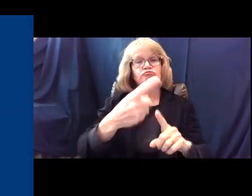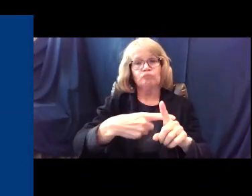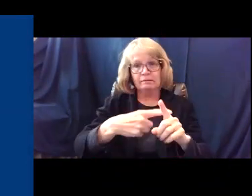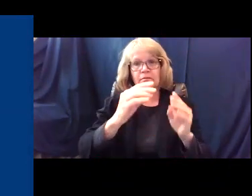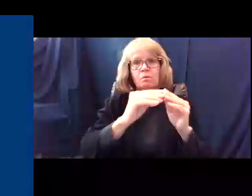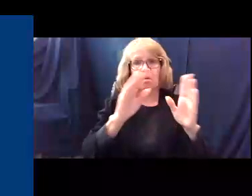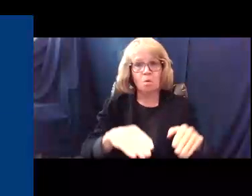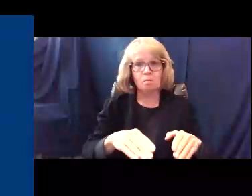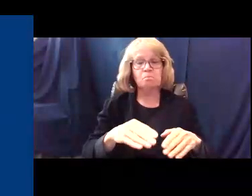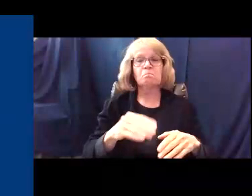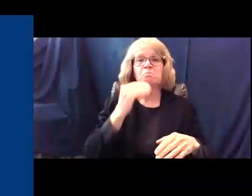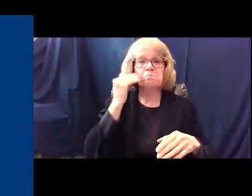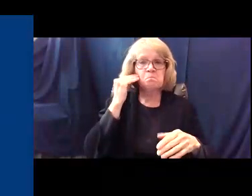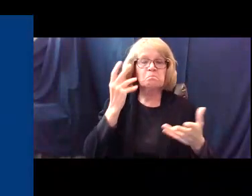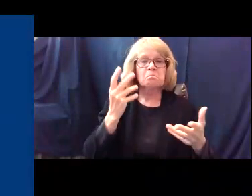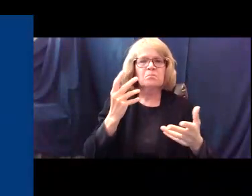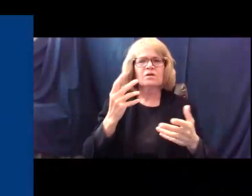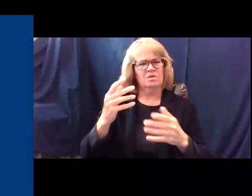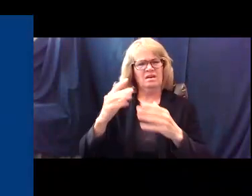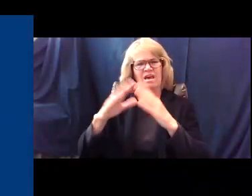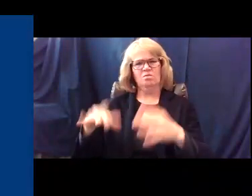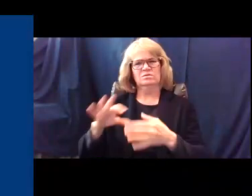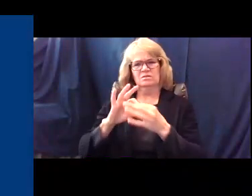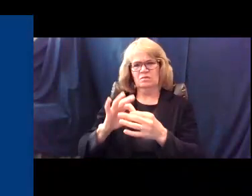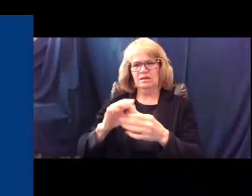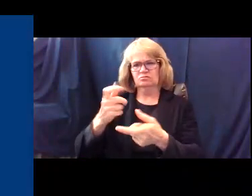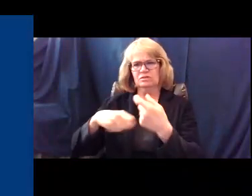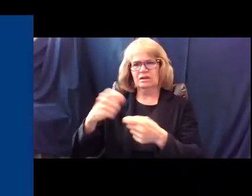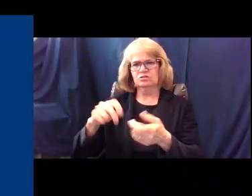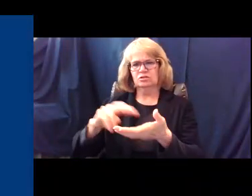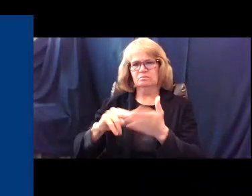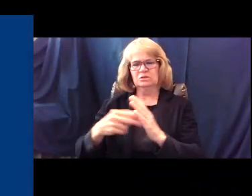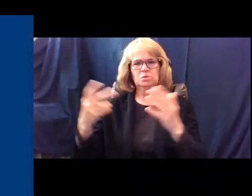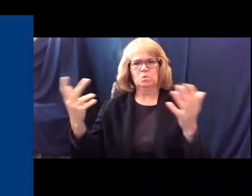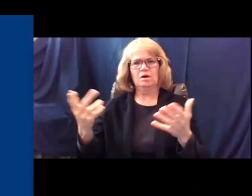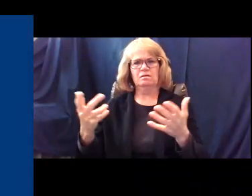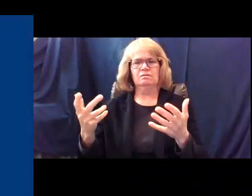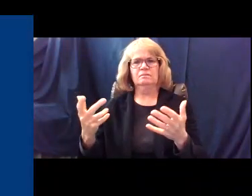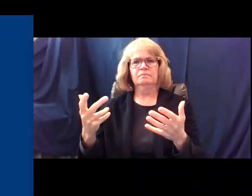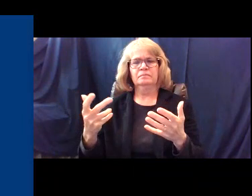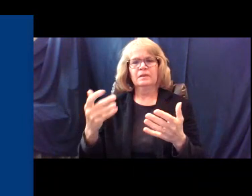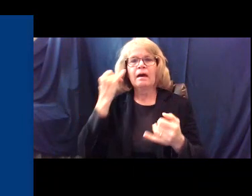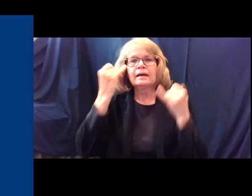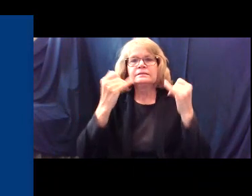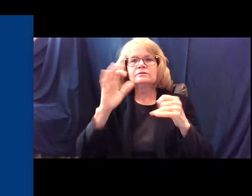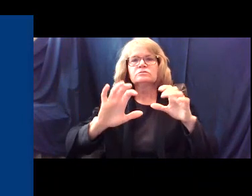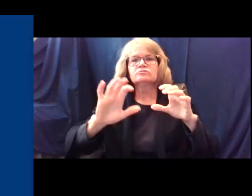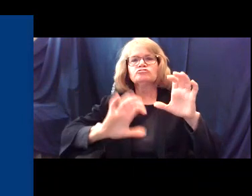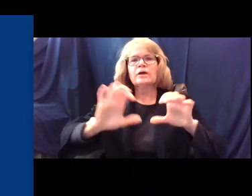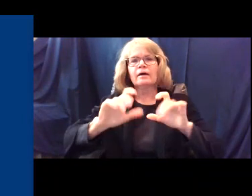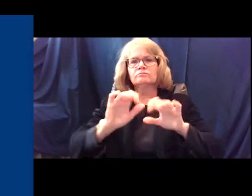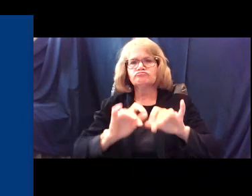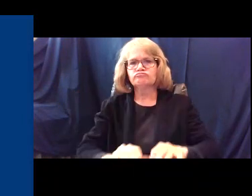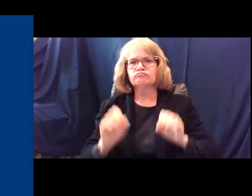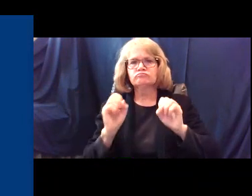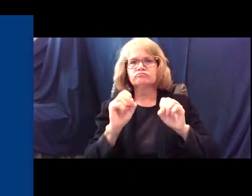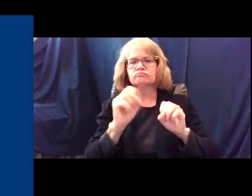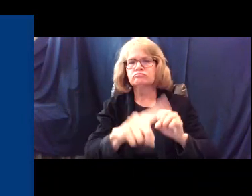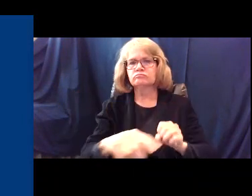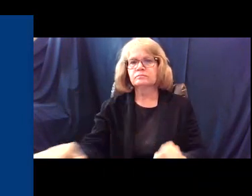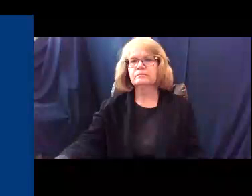do you think housing-related transactions might refer to? I'd invite you to put any ideas that you have into the chat.